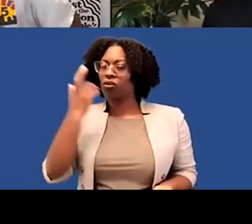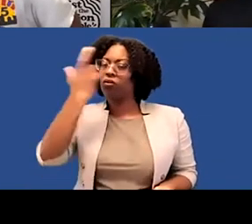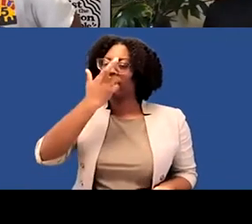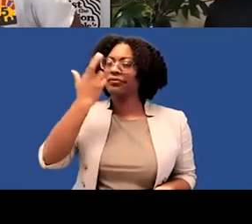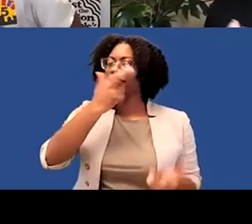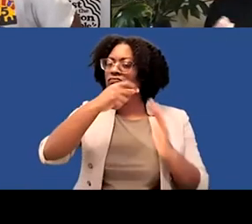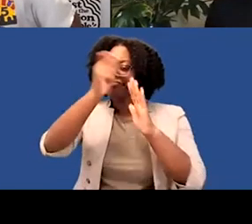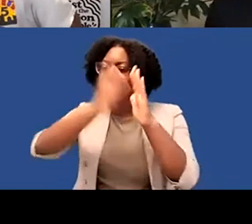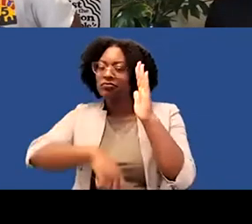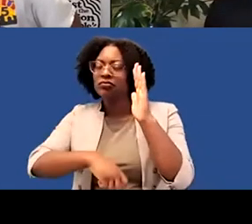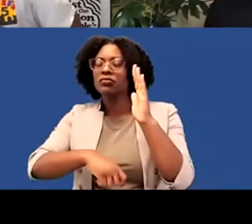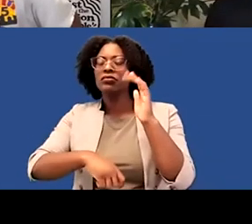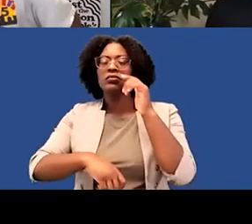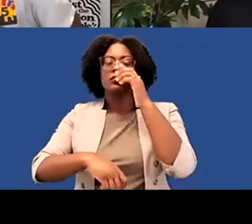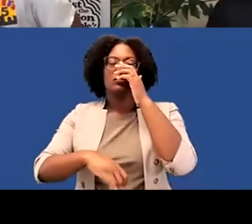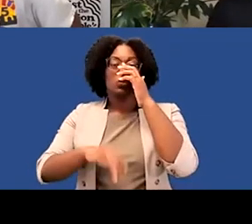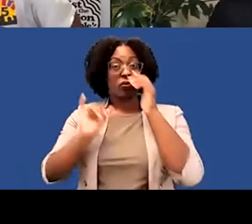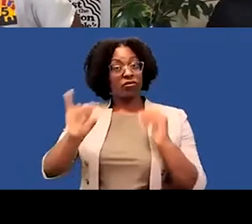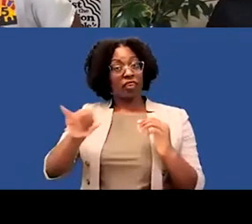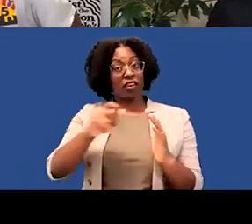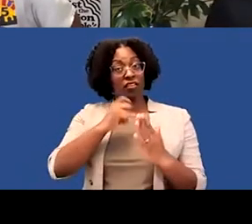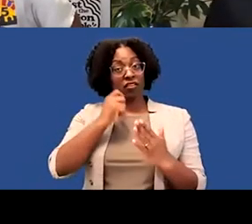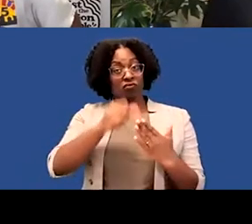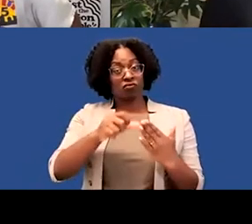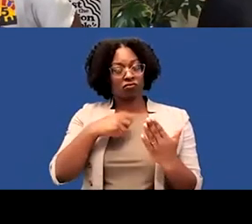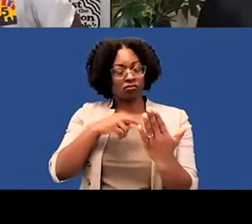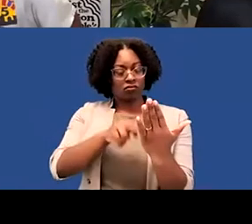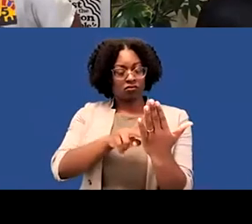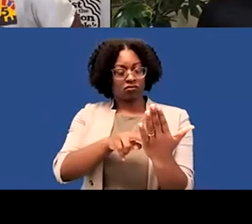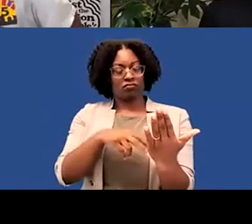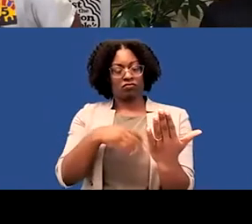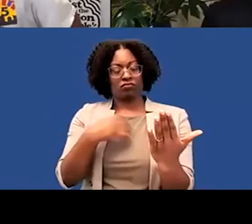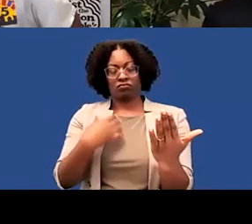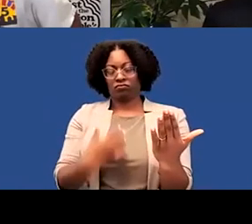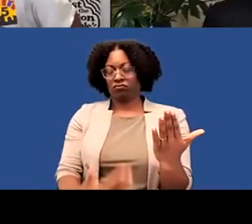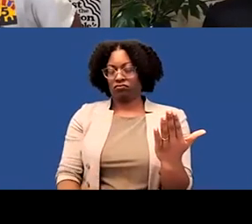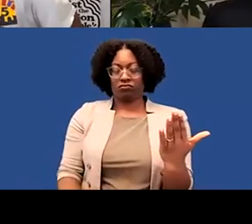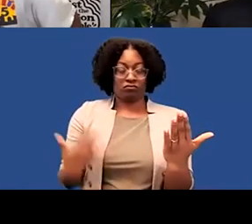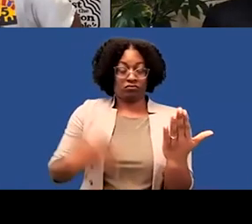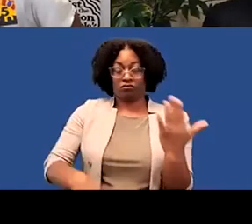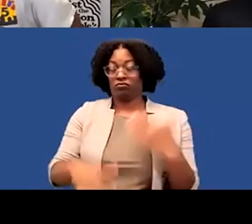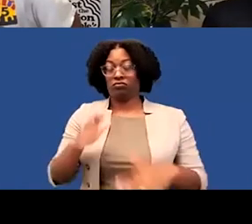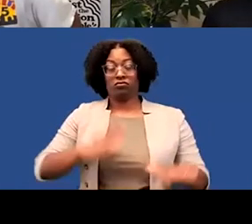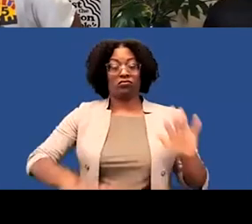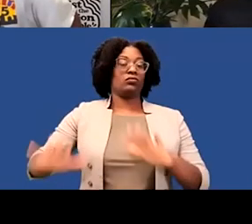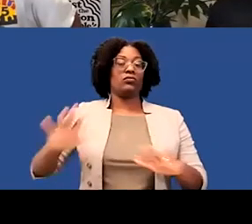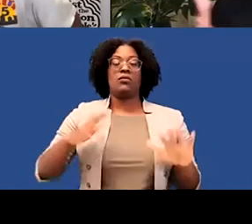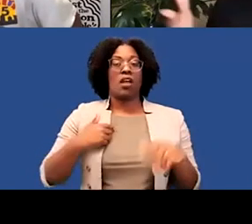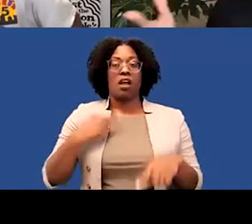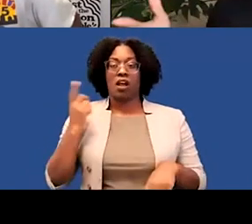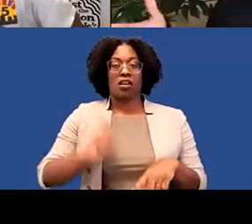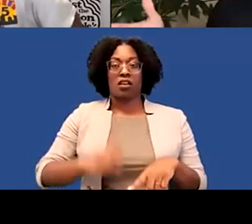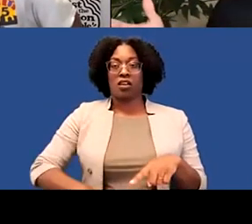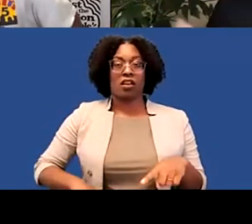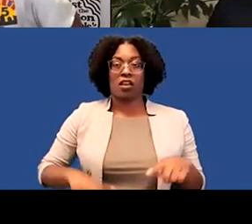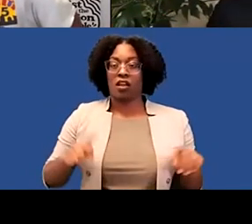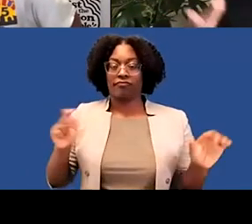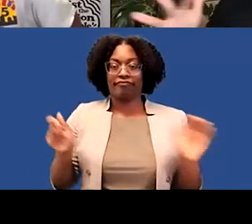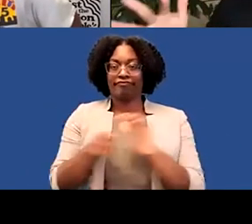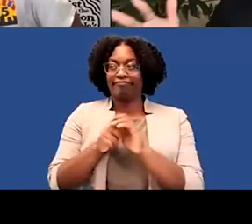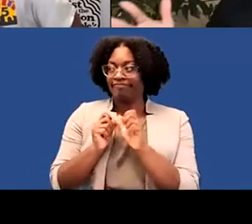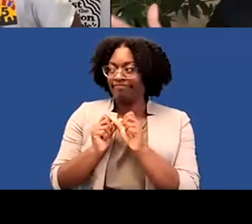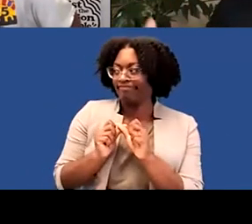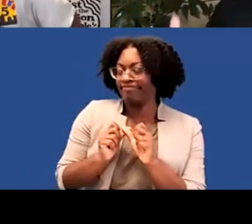me in kind of understanding like, I can't be in the closet, because I have been in the closet